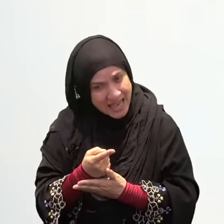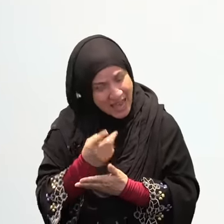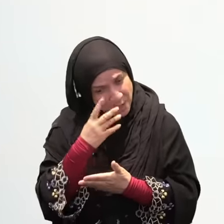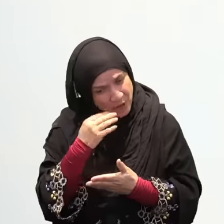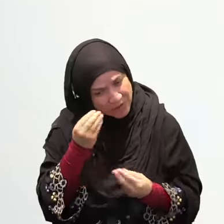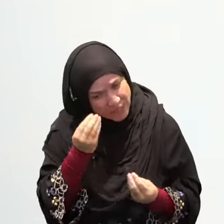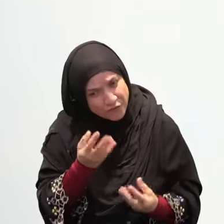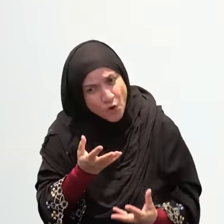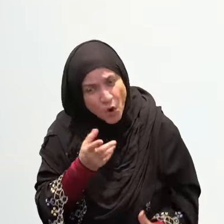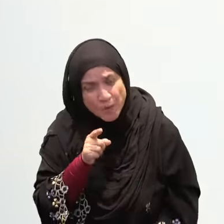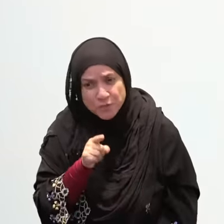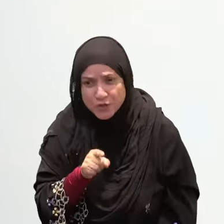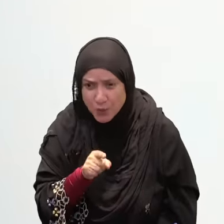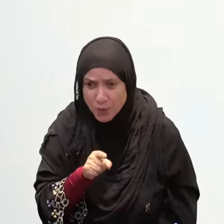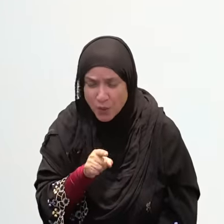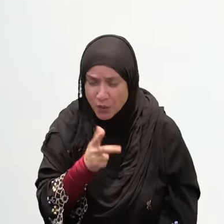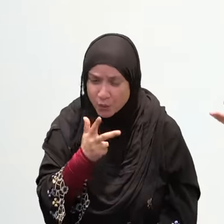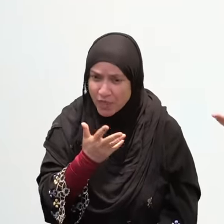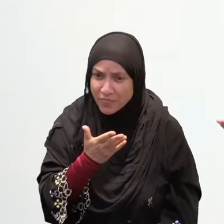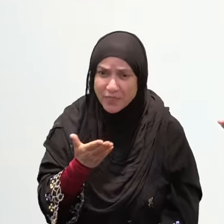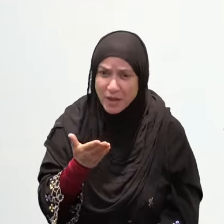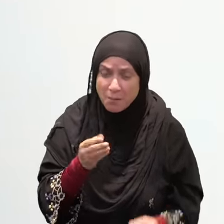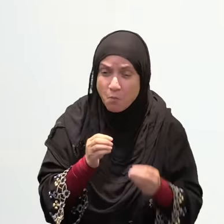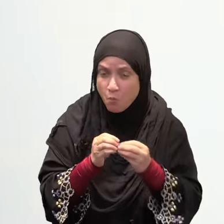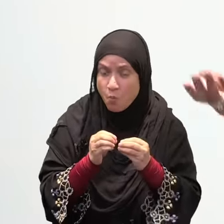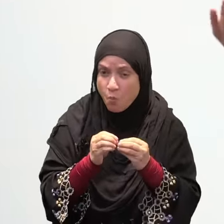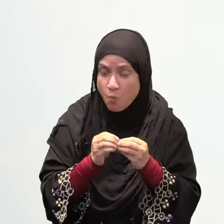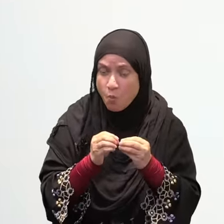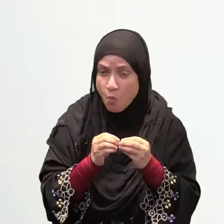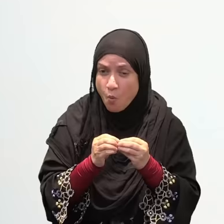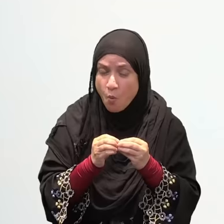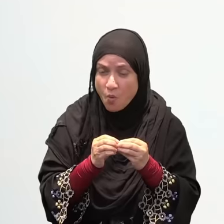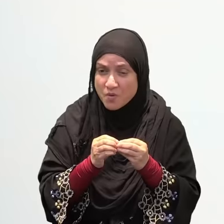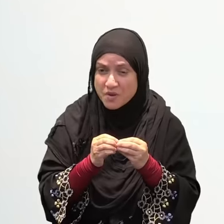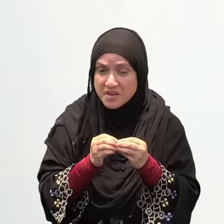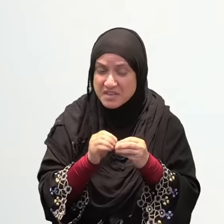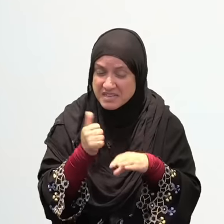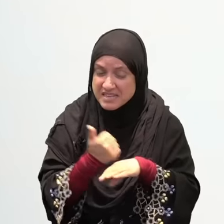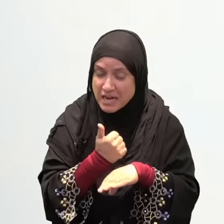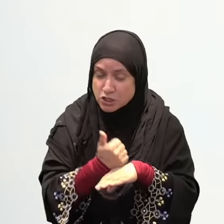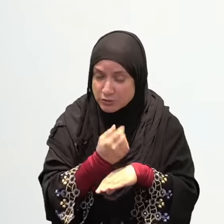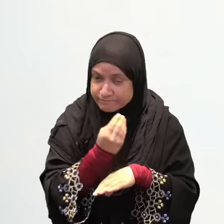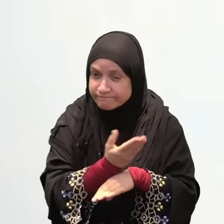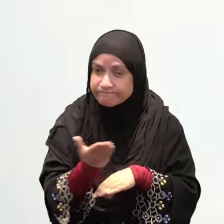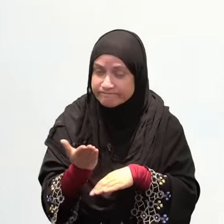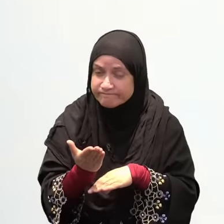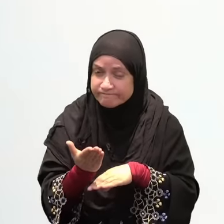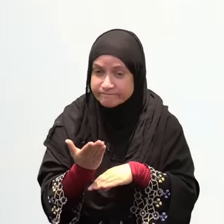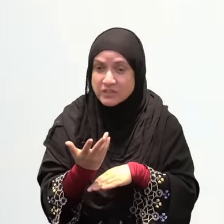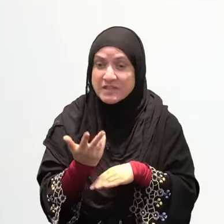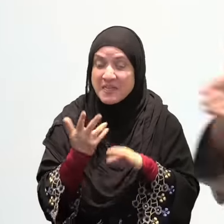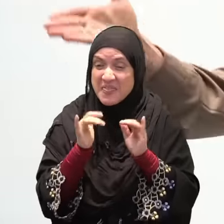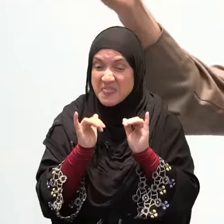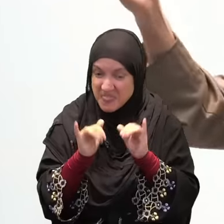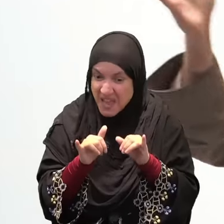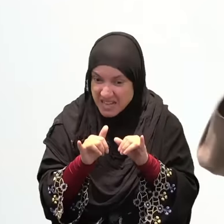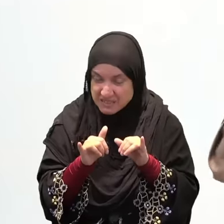half-truth is more dangerous than a full lie. Uhud, Allah subhanahu wa ta'ala forgave all of those because,